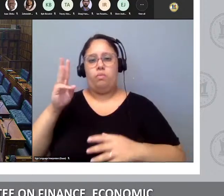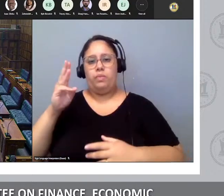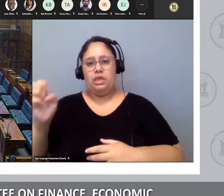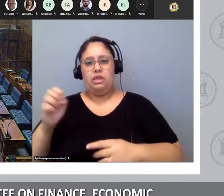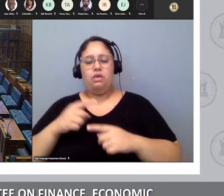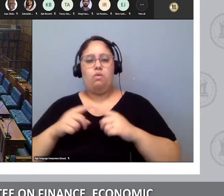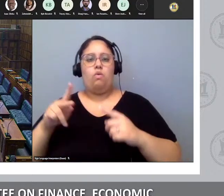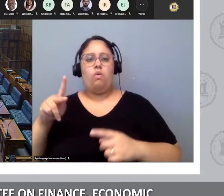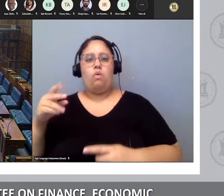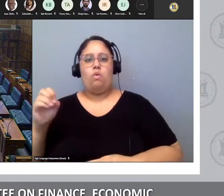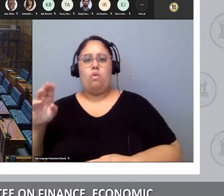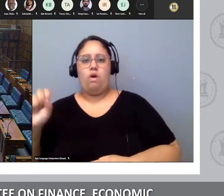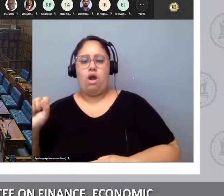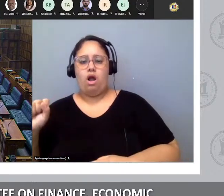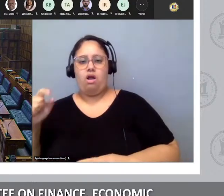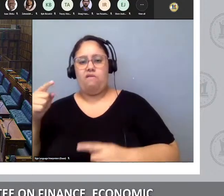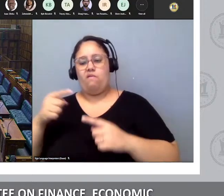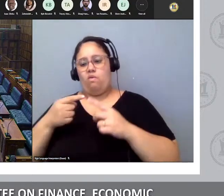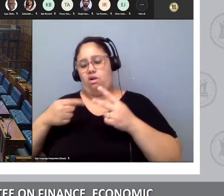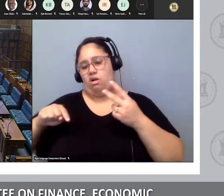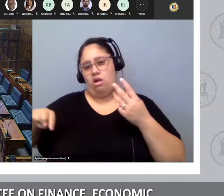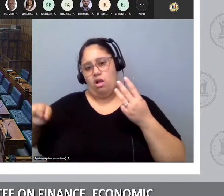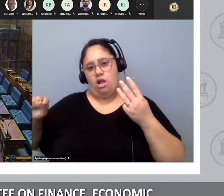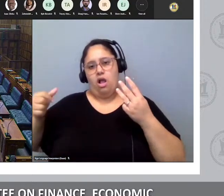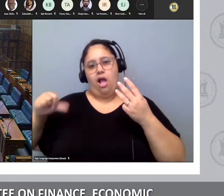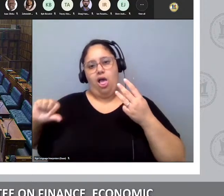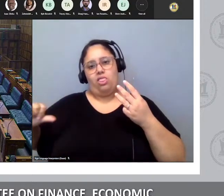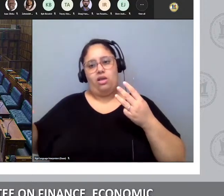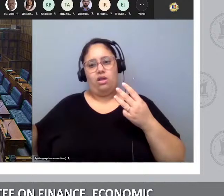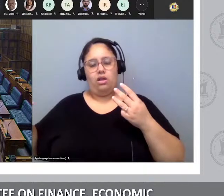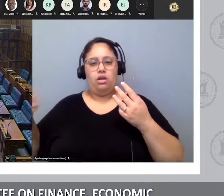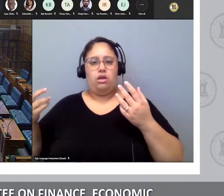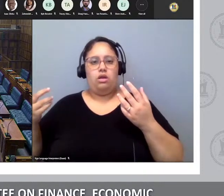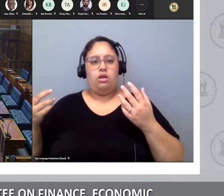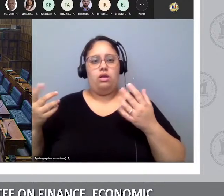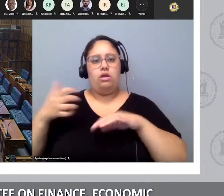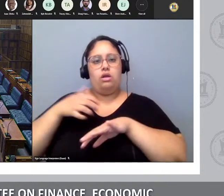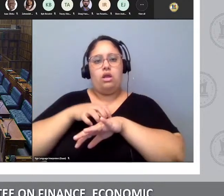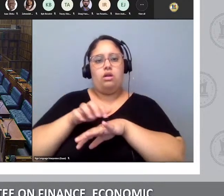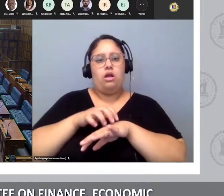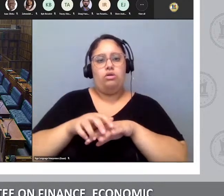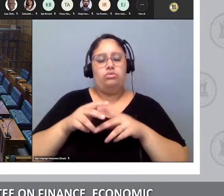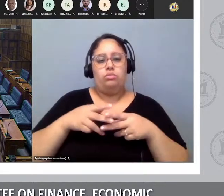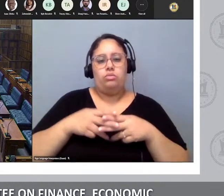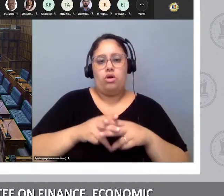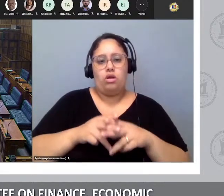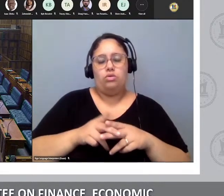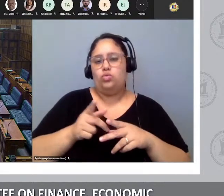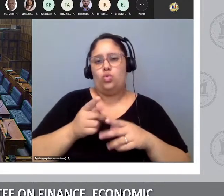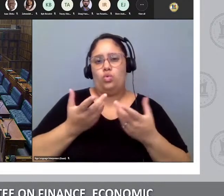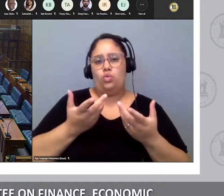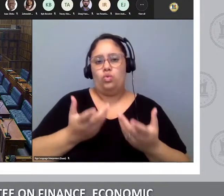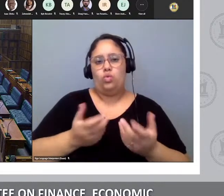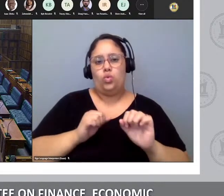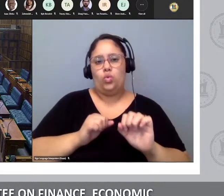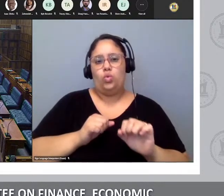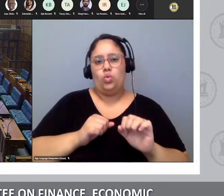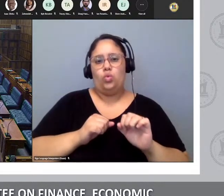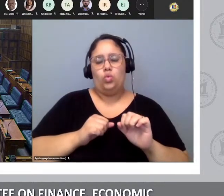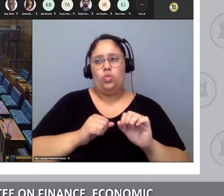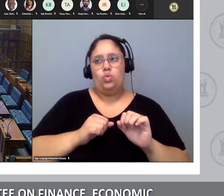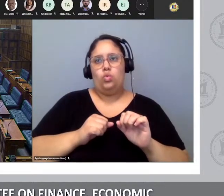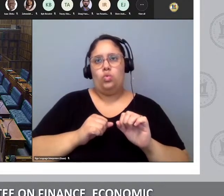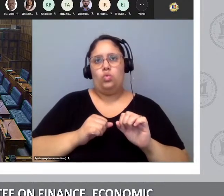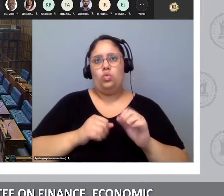Ora for for other uh you know agricultural products what do you deem to be